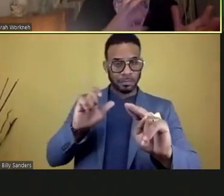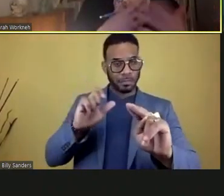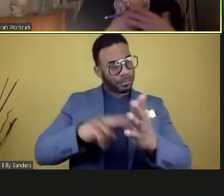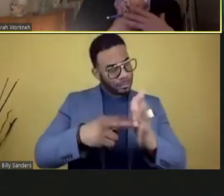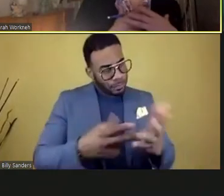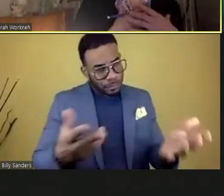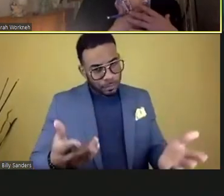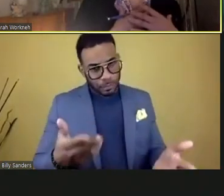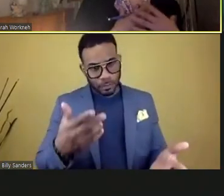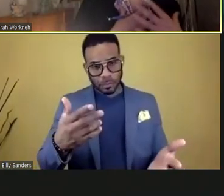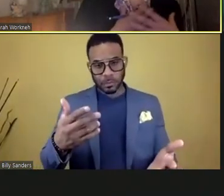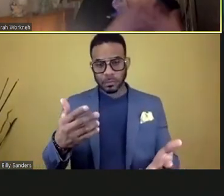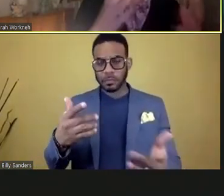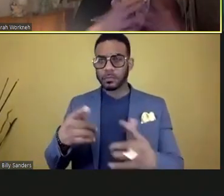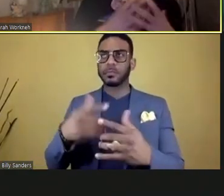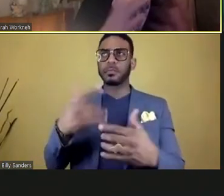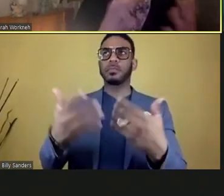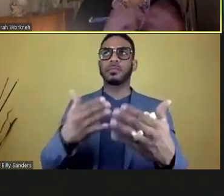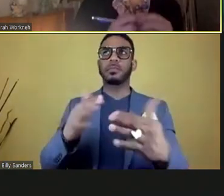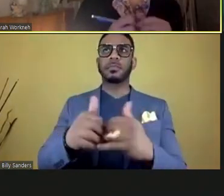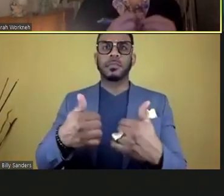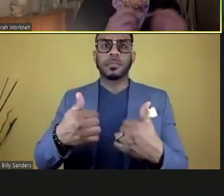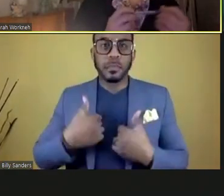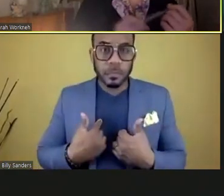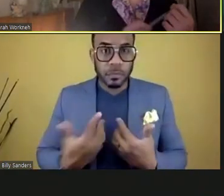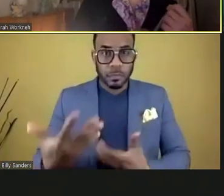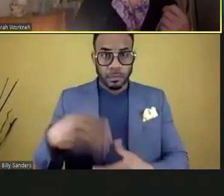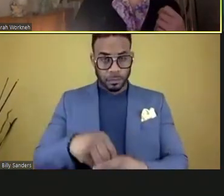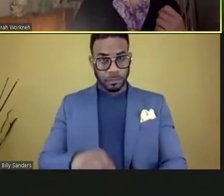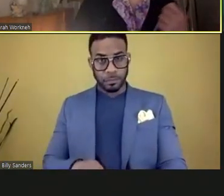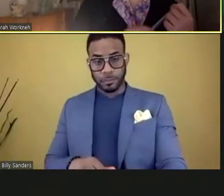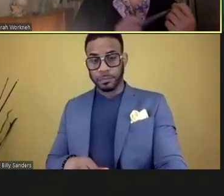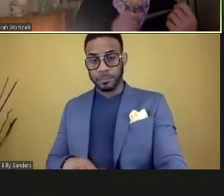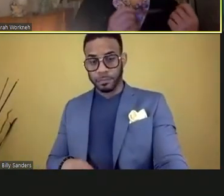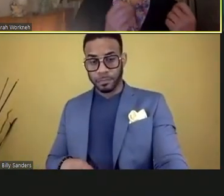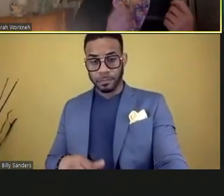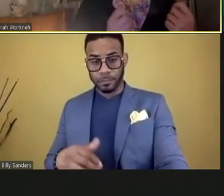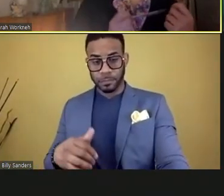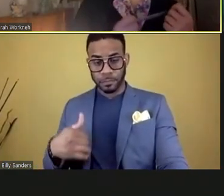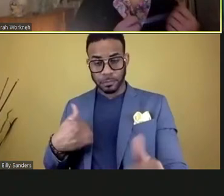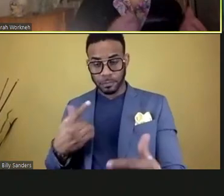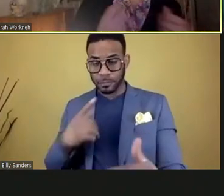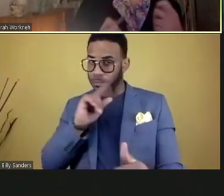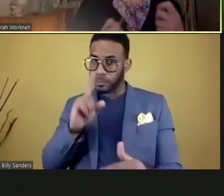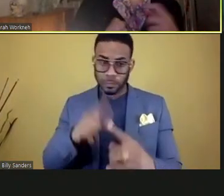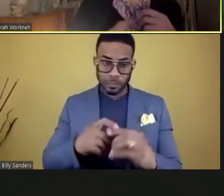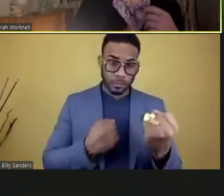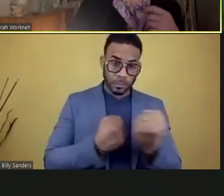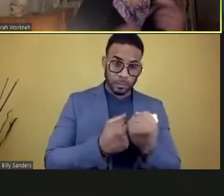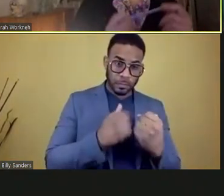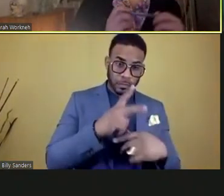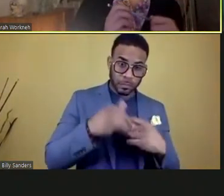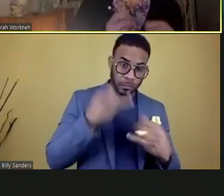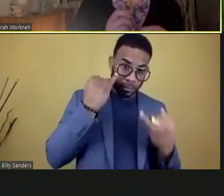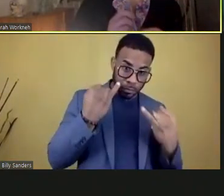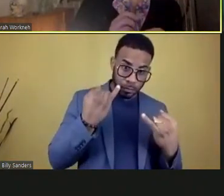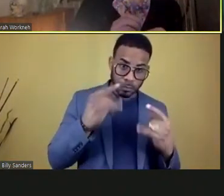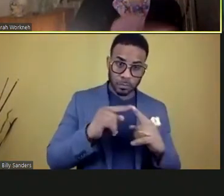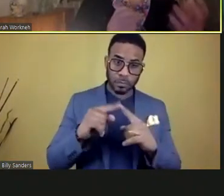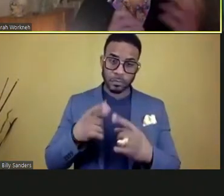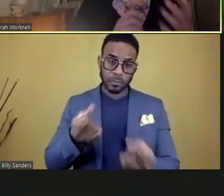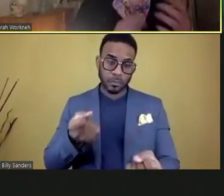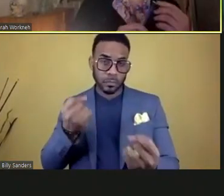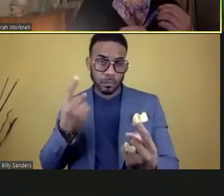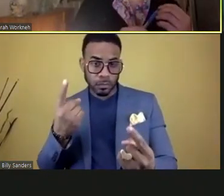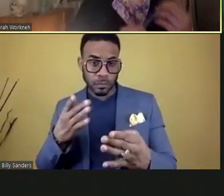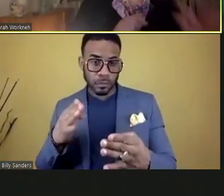intentional in terms of how I engage, has been not only to promote these kinds of ideas, but also to understand the